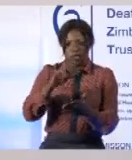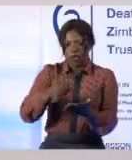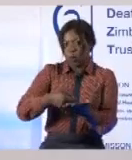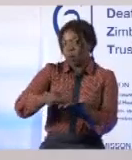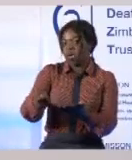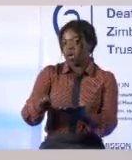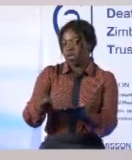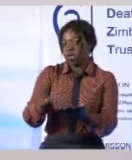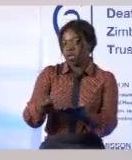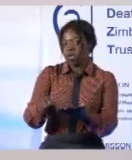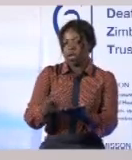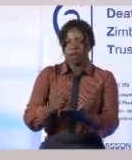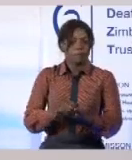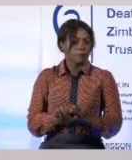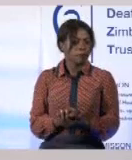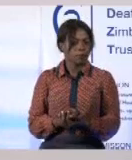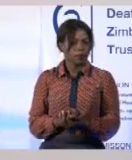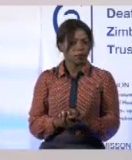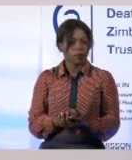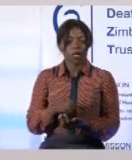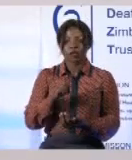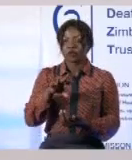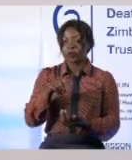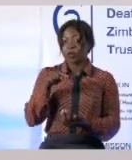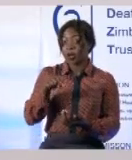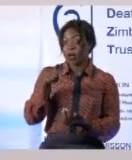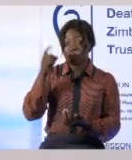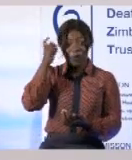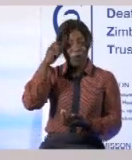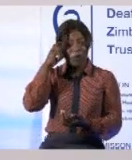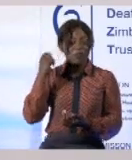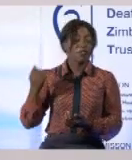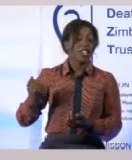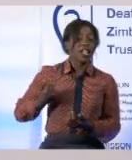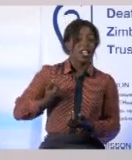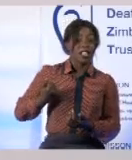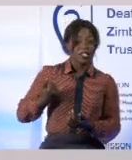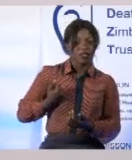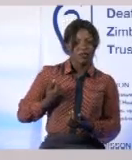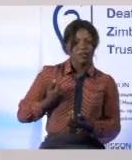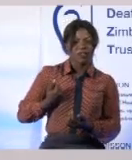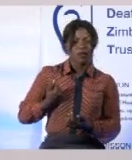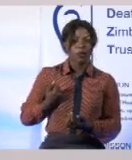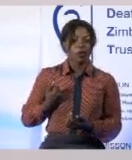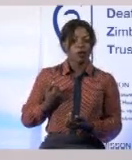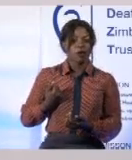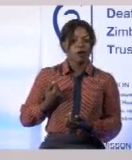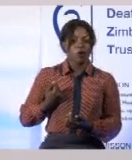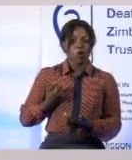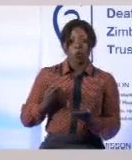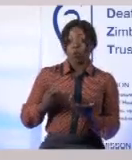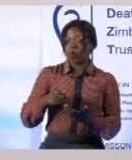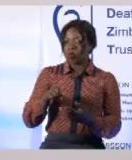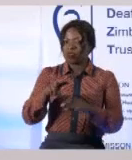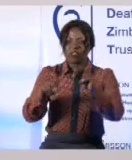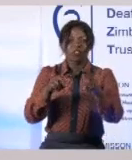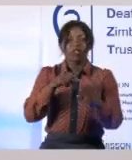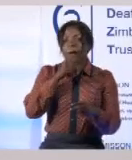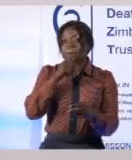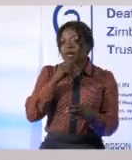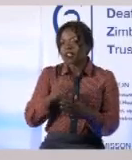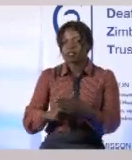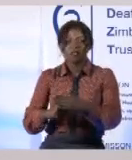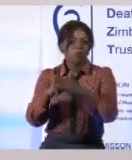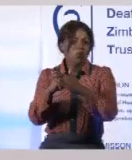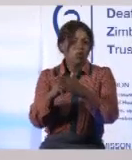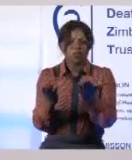the girls, the slay queens. Is it slay queens or is it the blessers and what have yous?